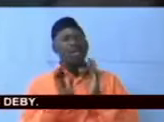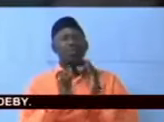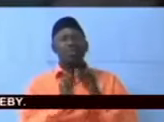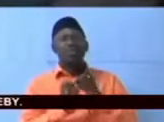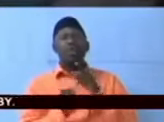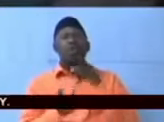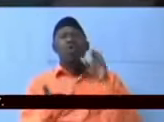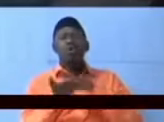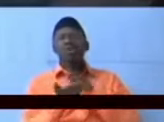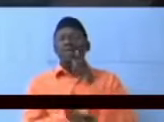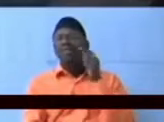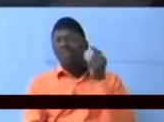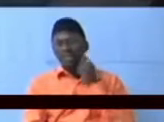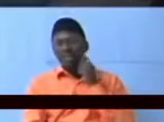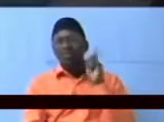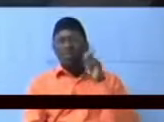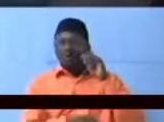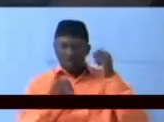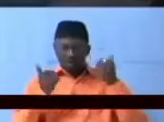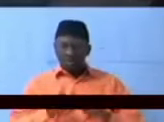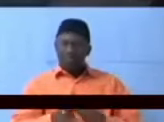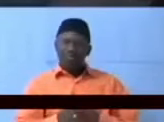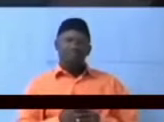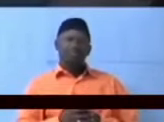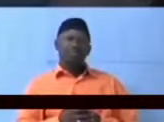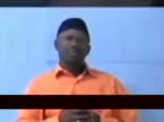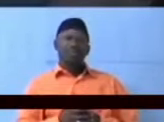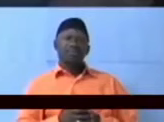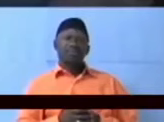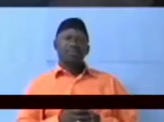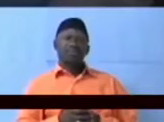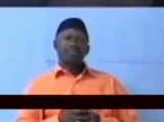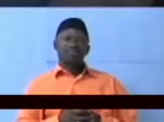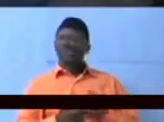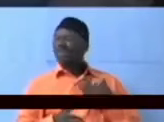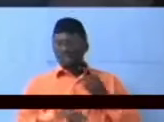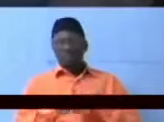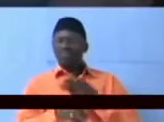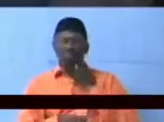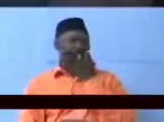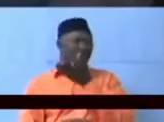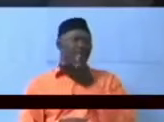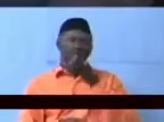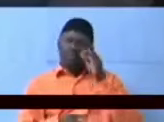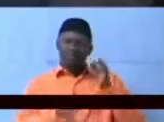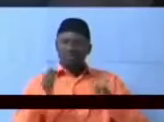So I was in court and then I was hearing cases. And